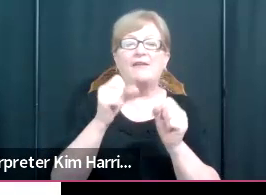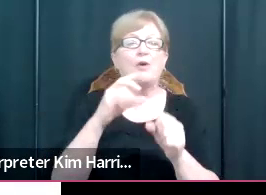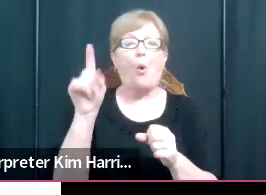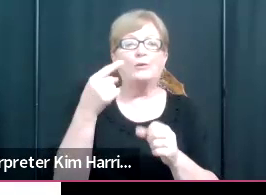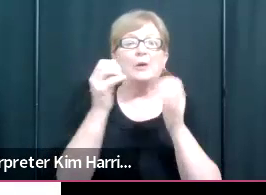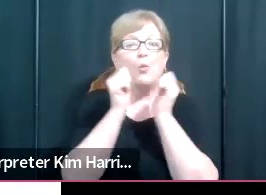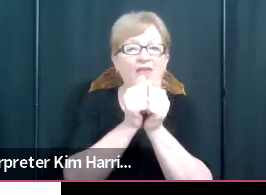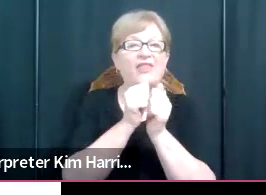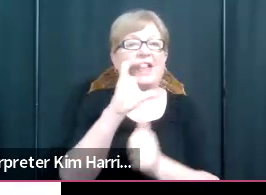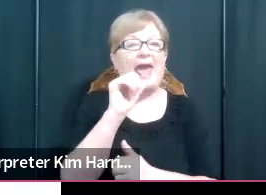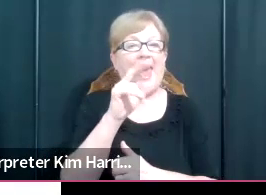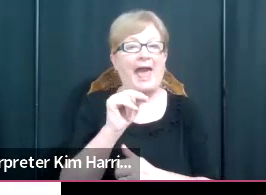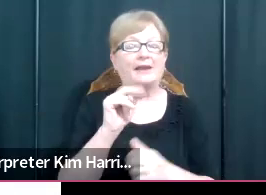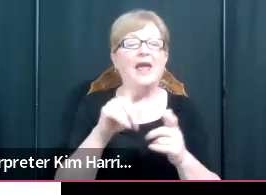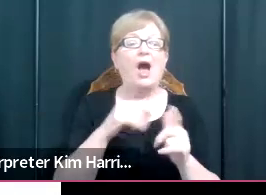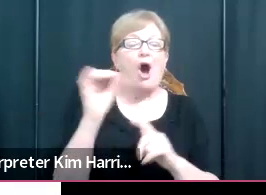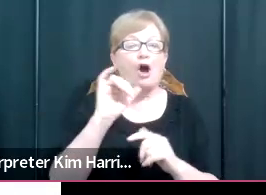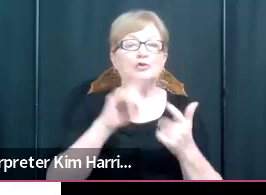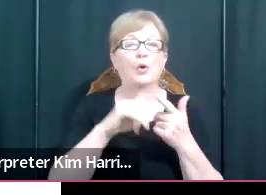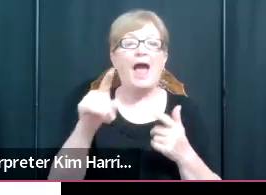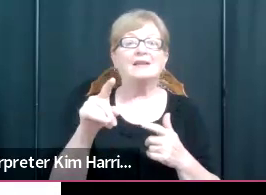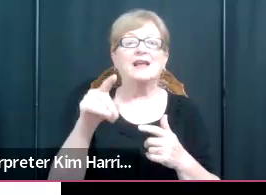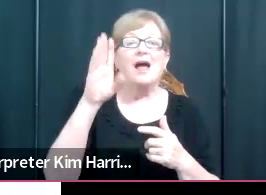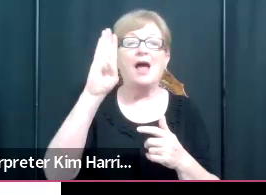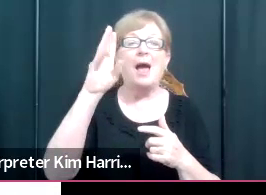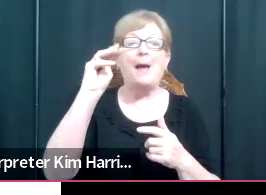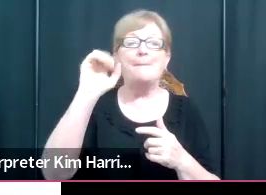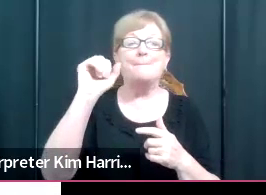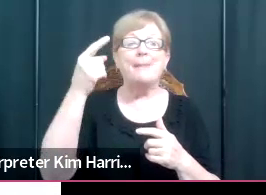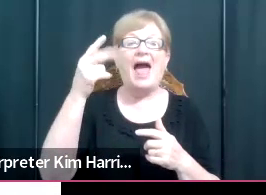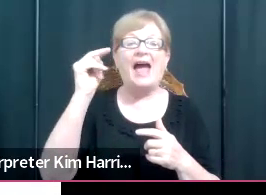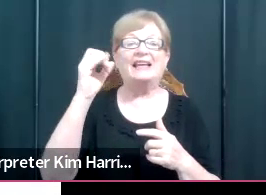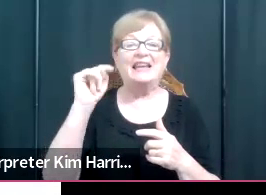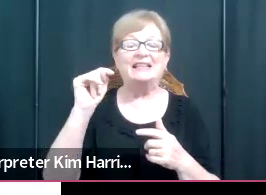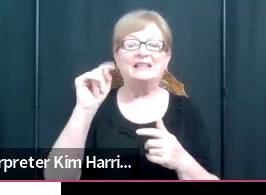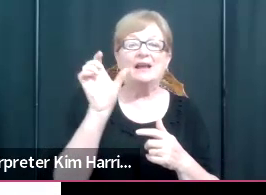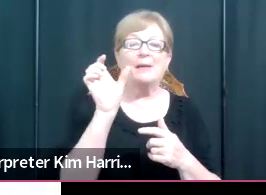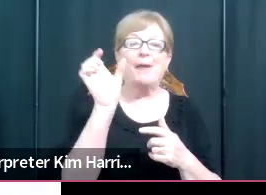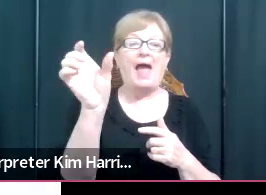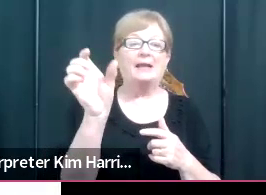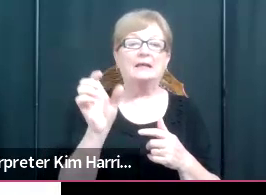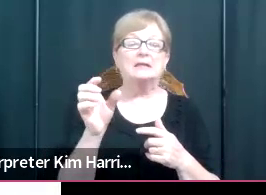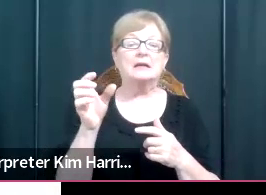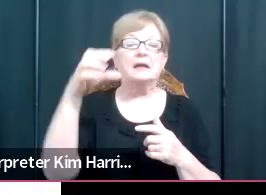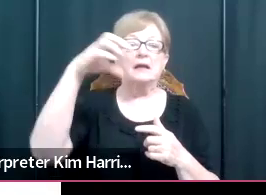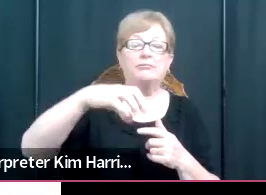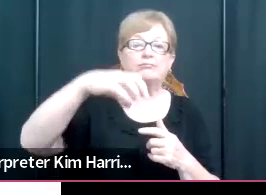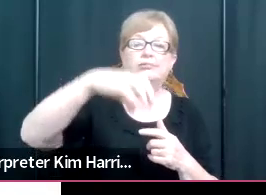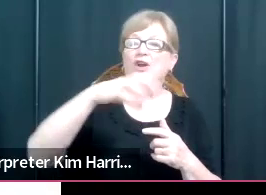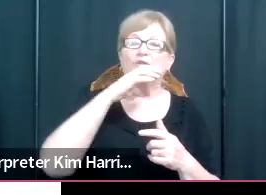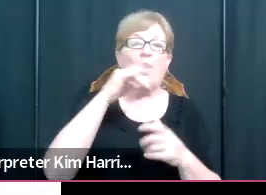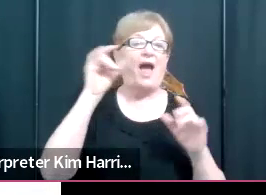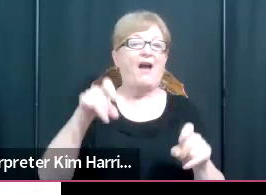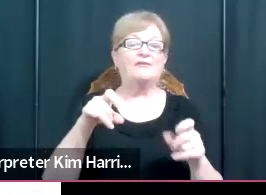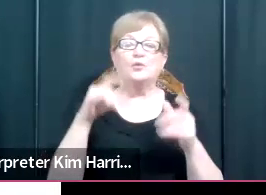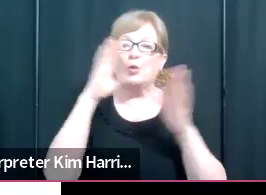Additionally, there's a magnet on it, so it will sort of find the top of the lid by itself. So there's not a lot of finagling that needs to be done in